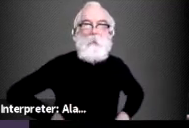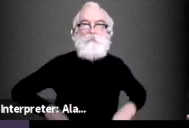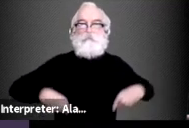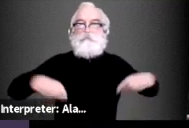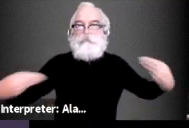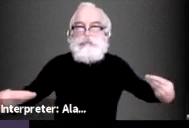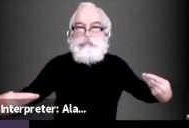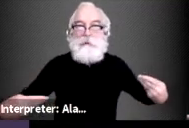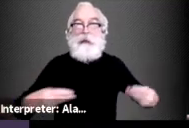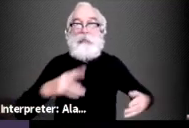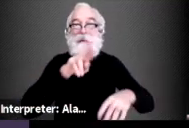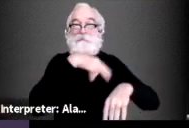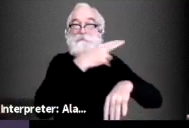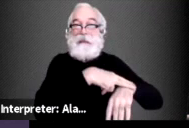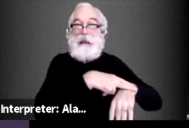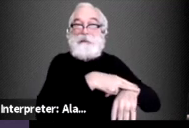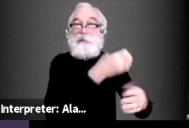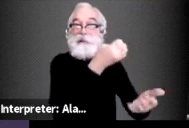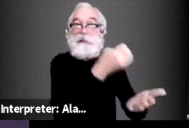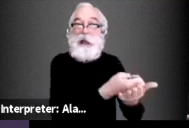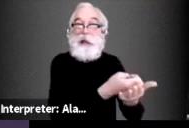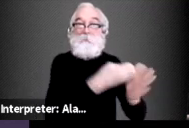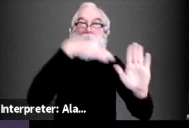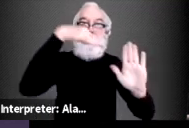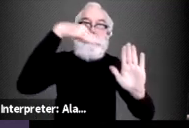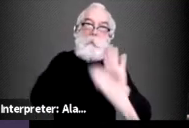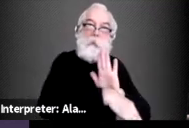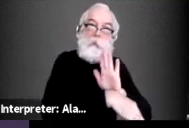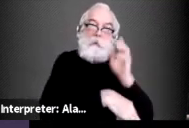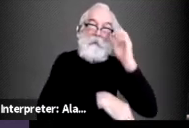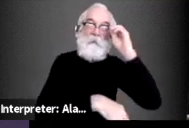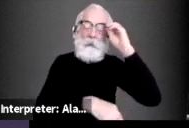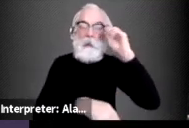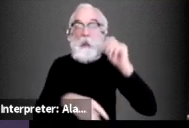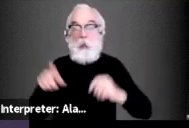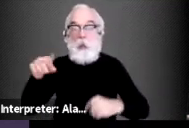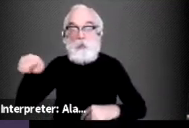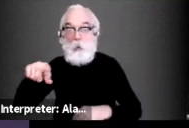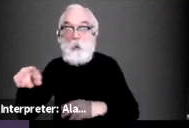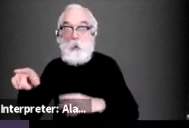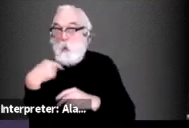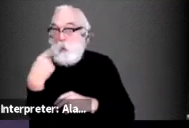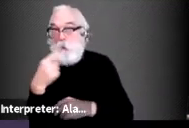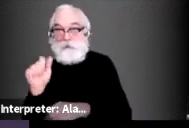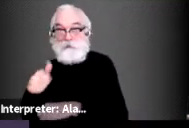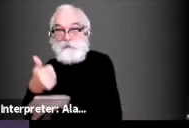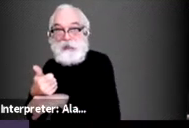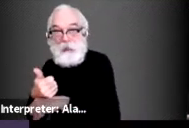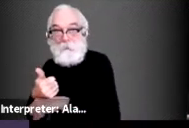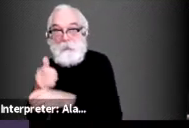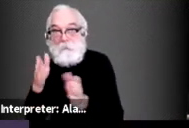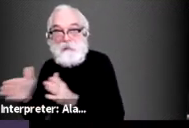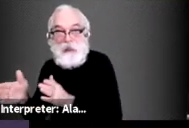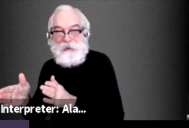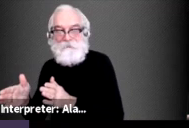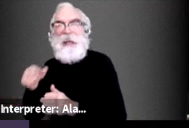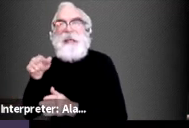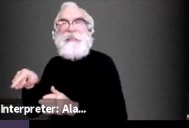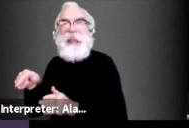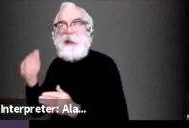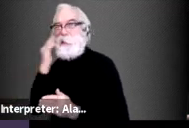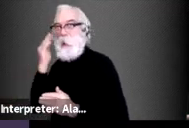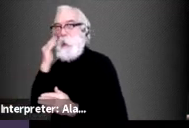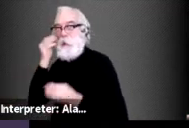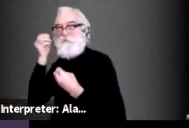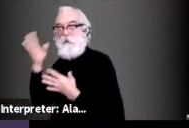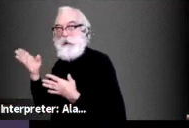mildly. The founders of the scheme engaged in insider trading, using their advanced knowledge of when the national